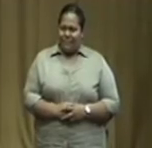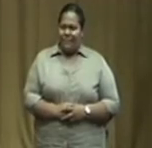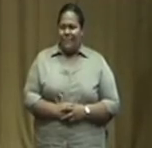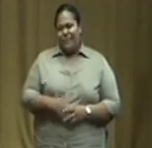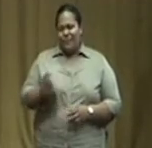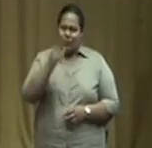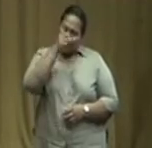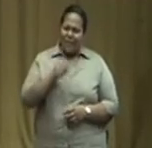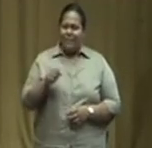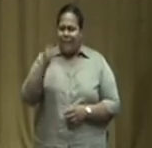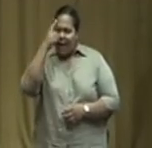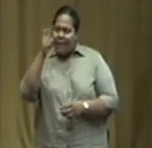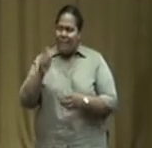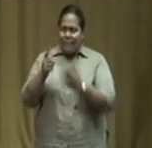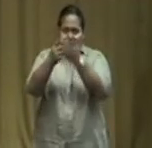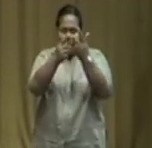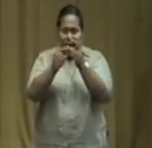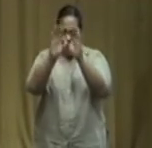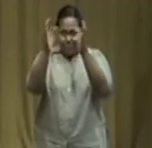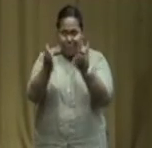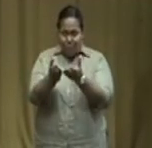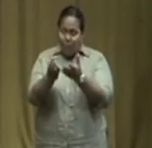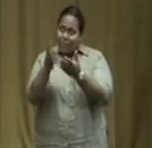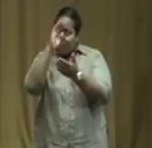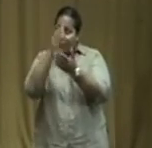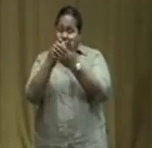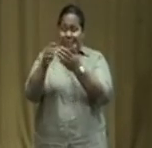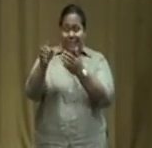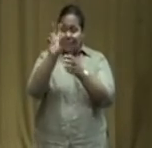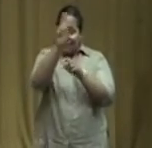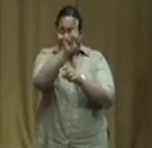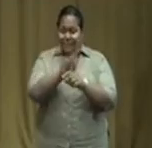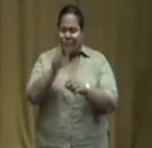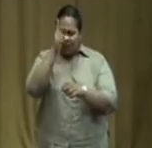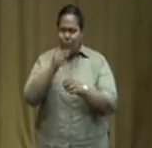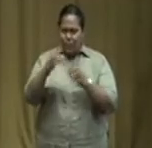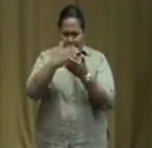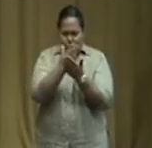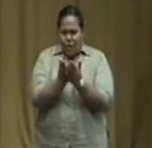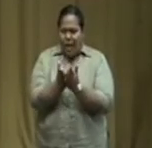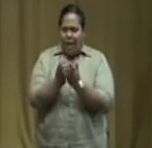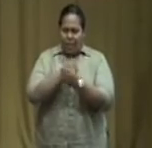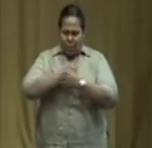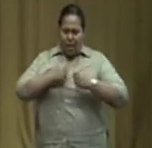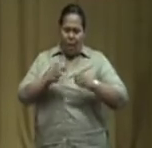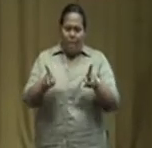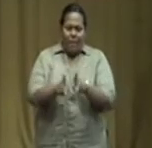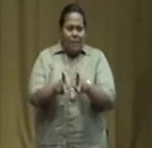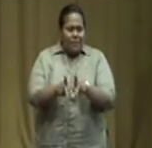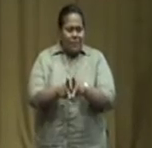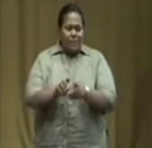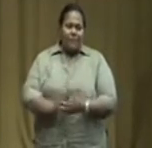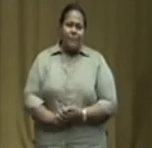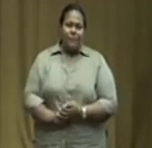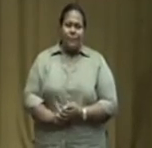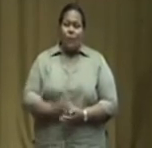harvesting. And as I said, this is all open source. We publish the recipes and share them with all our partners. If you wanted to